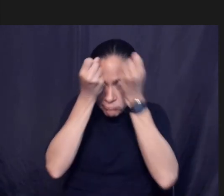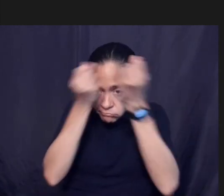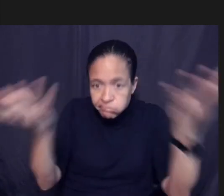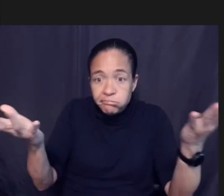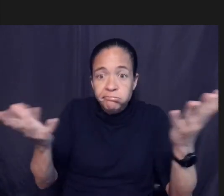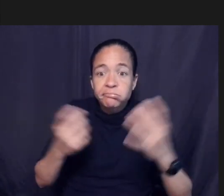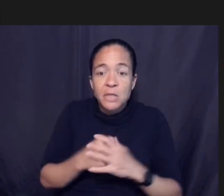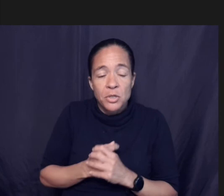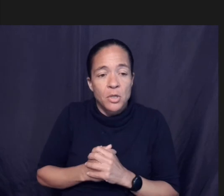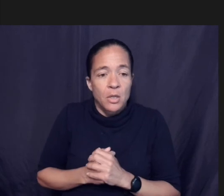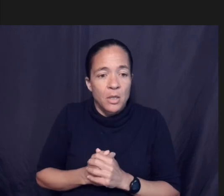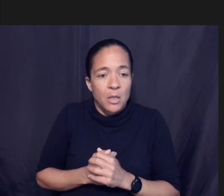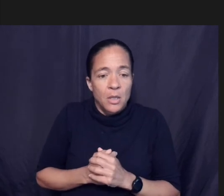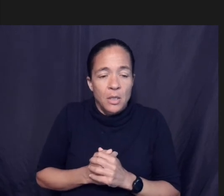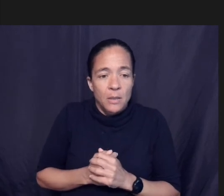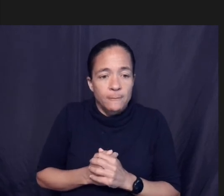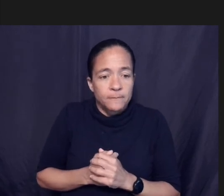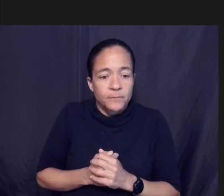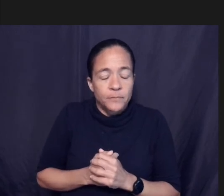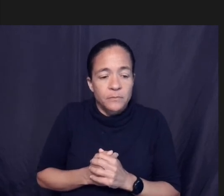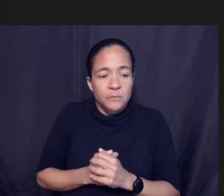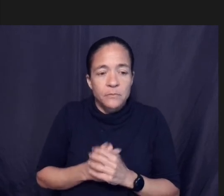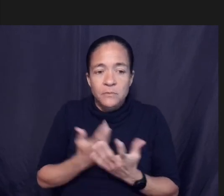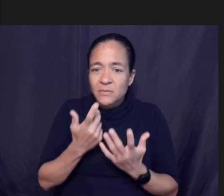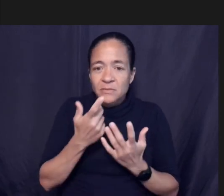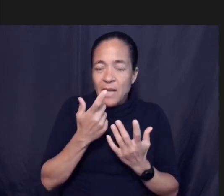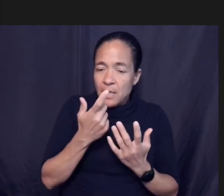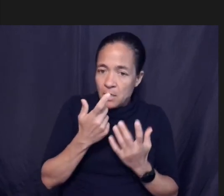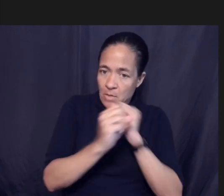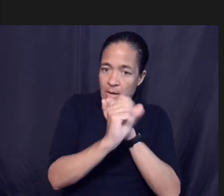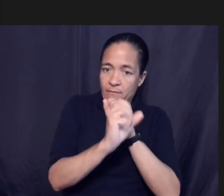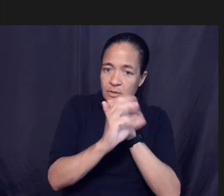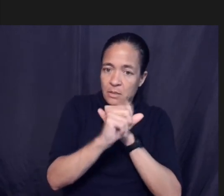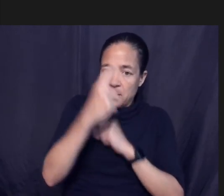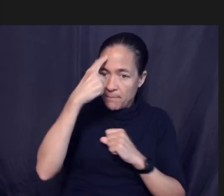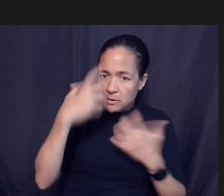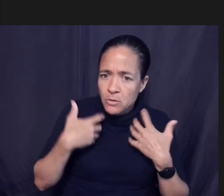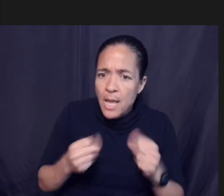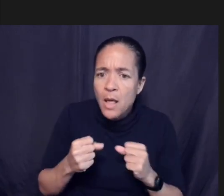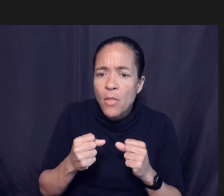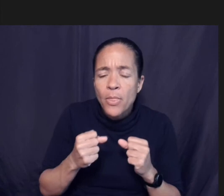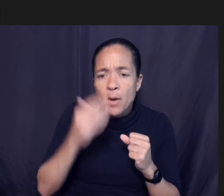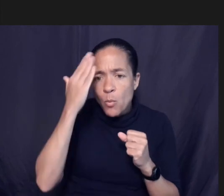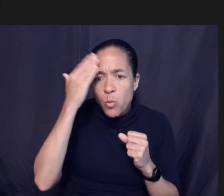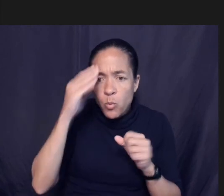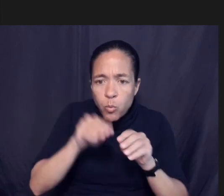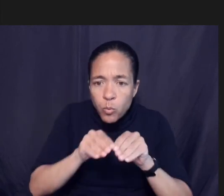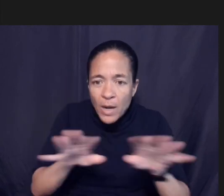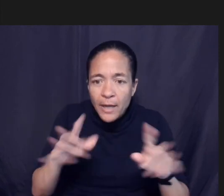we see ads, and it talked about like it's Mental Health Awareness Month. It's like,